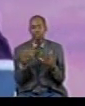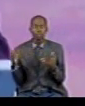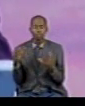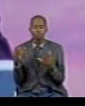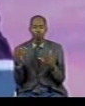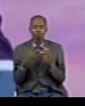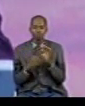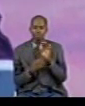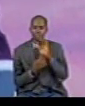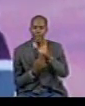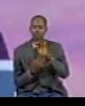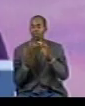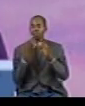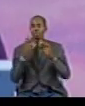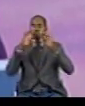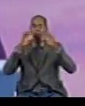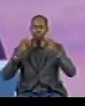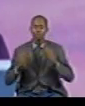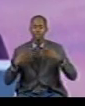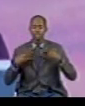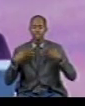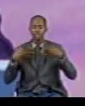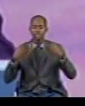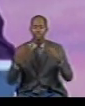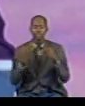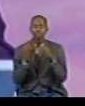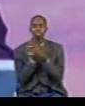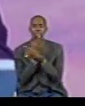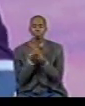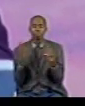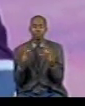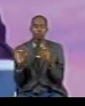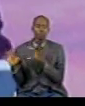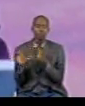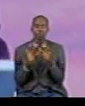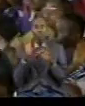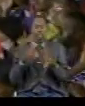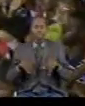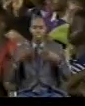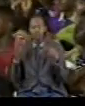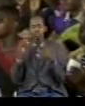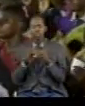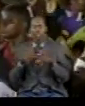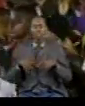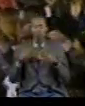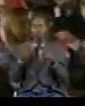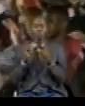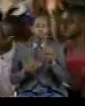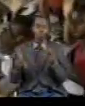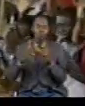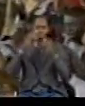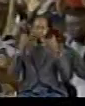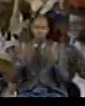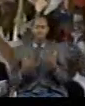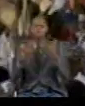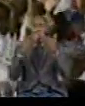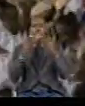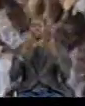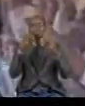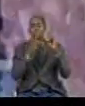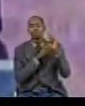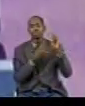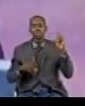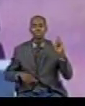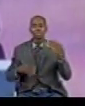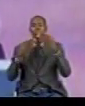of deliverance. Perform your work in every life right now. Thank you, Lord. Thank you, Lord. It